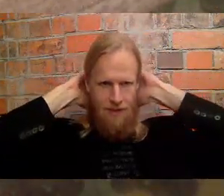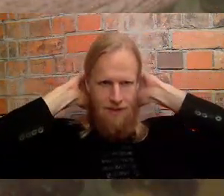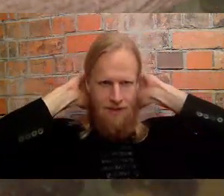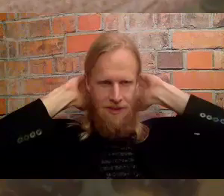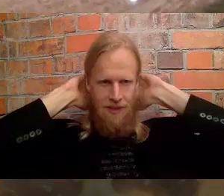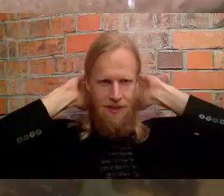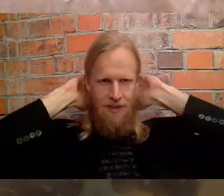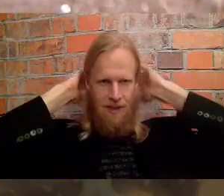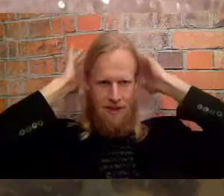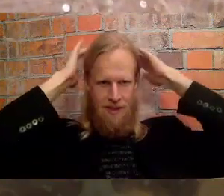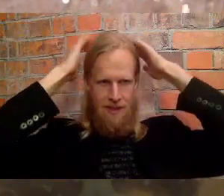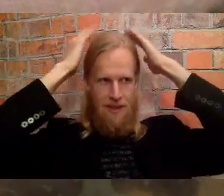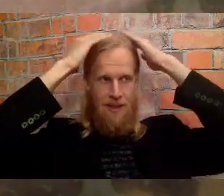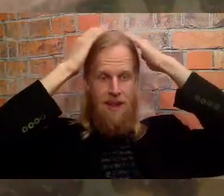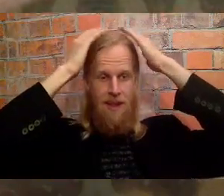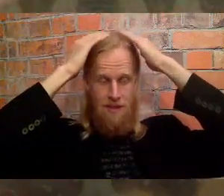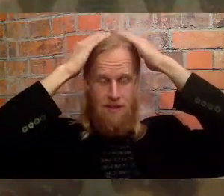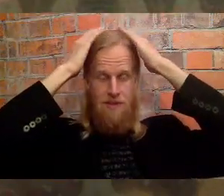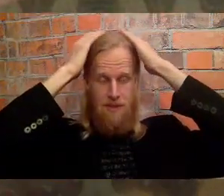lived my life.